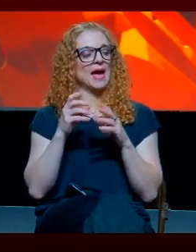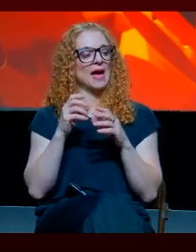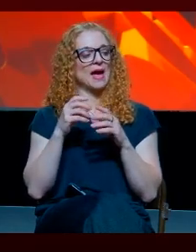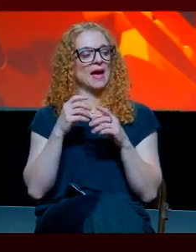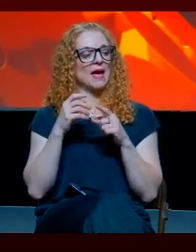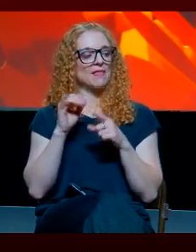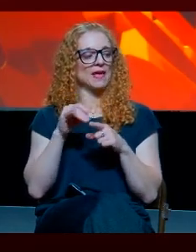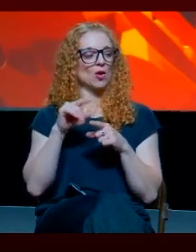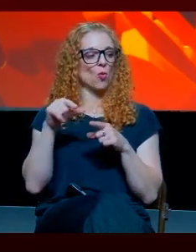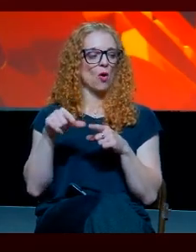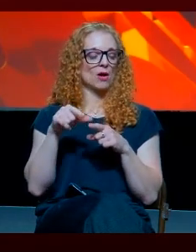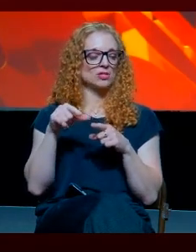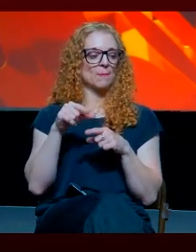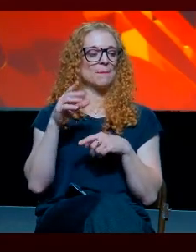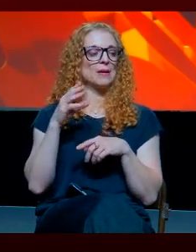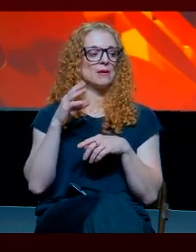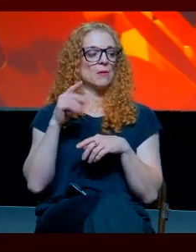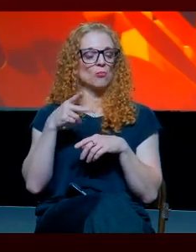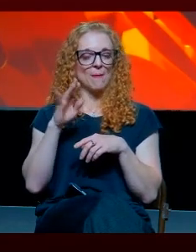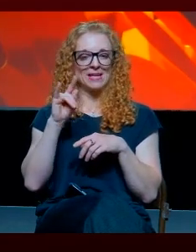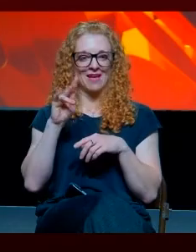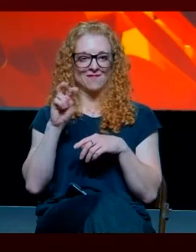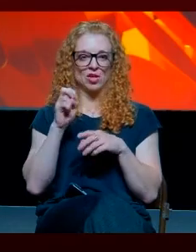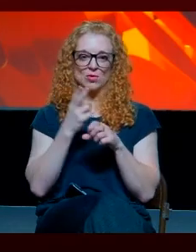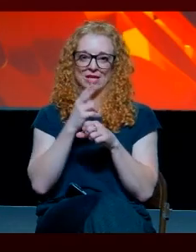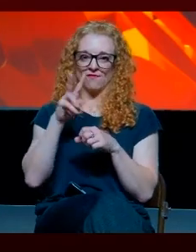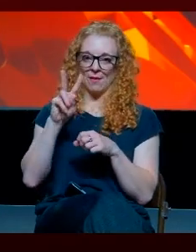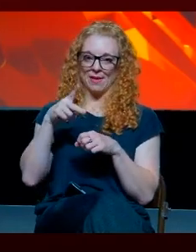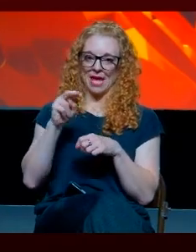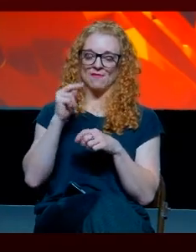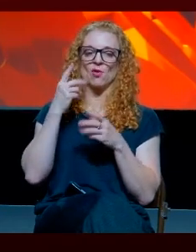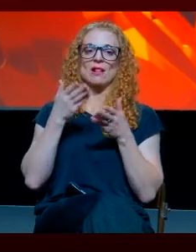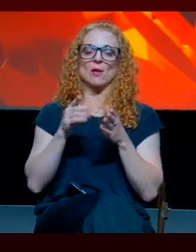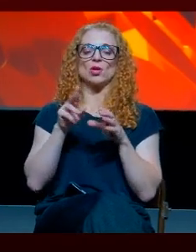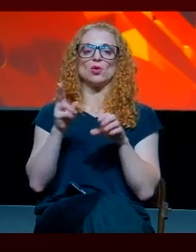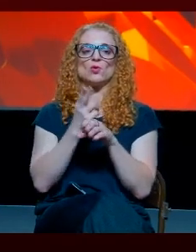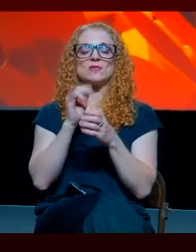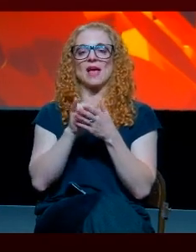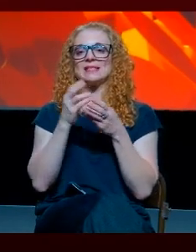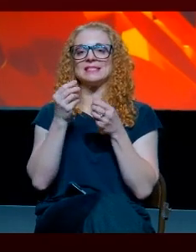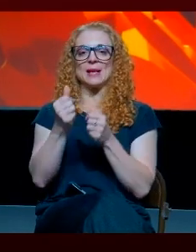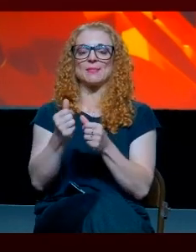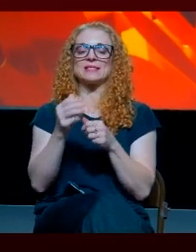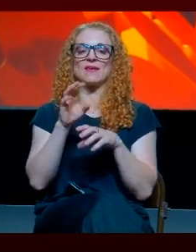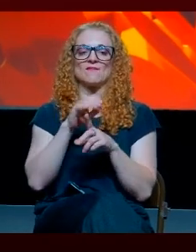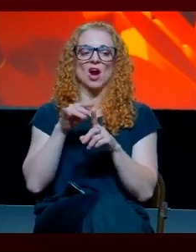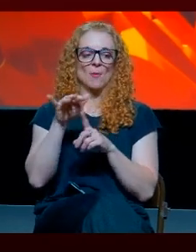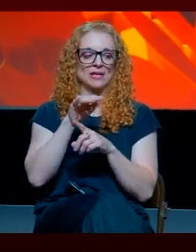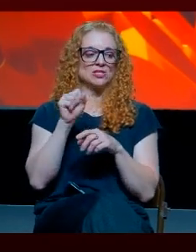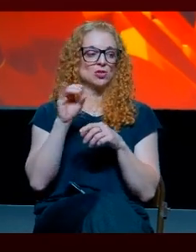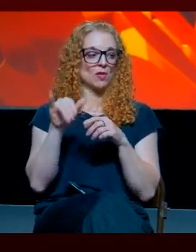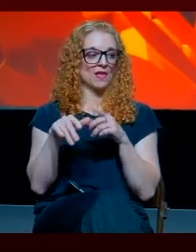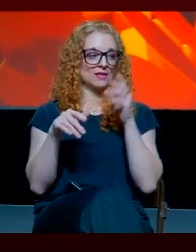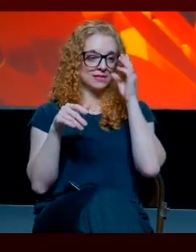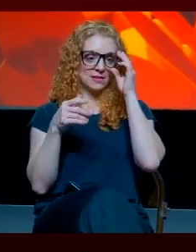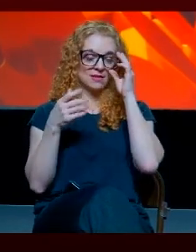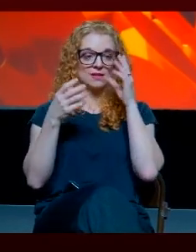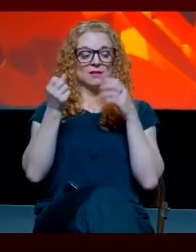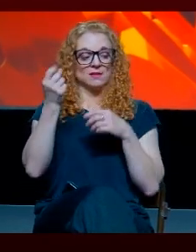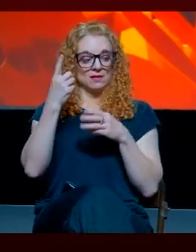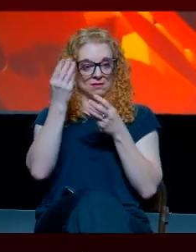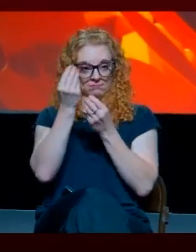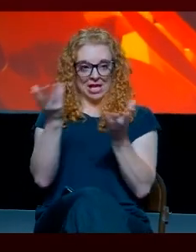primitives, calling the VPN, allowing you to execute this sort of seamlessly environment. And so the take home I want to